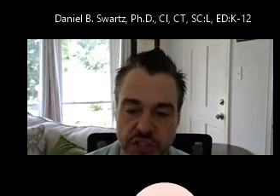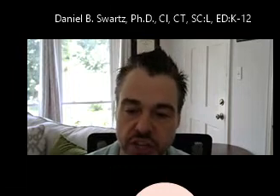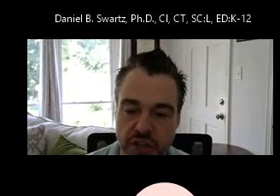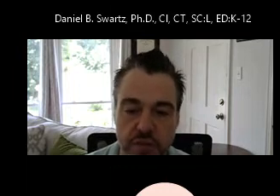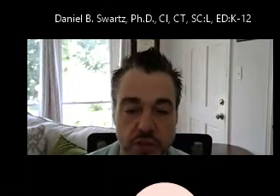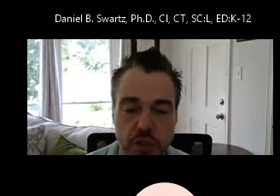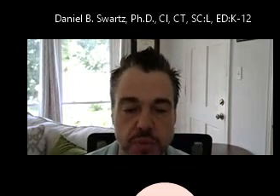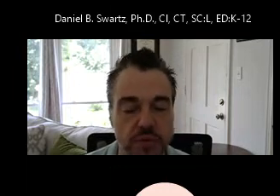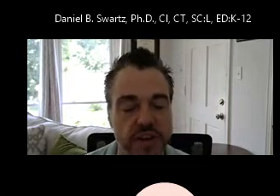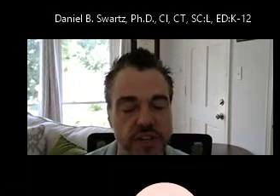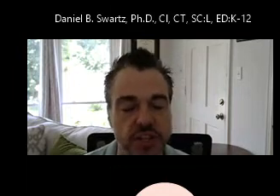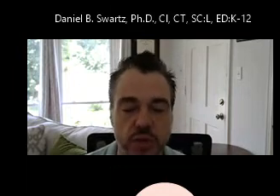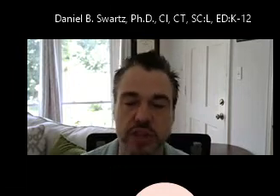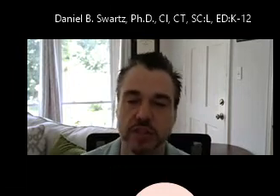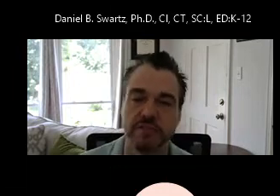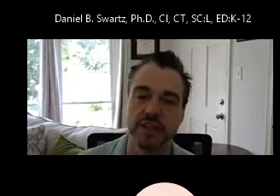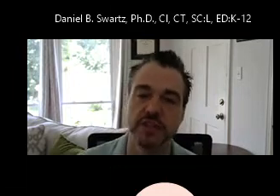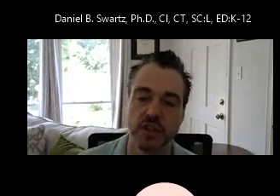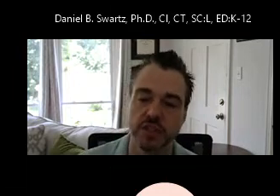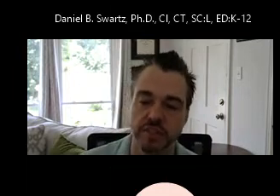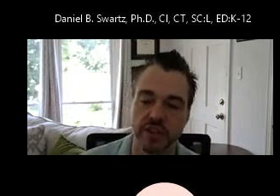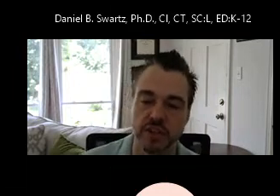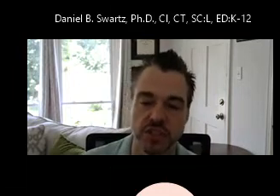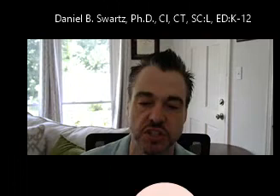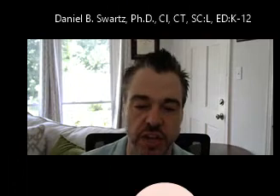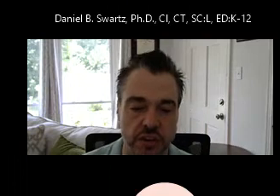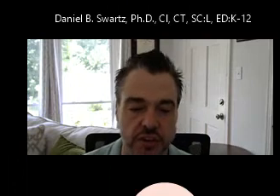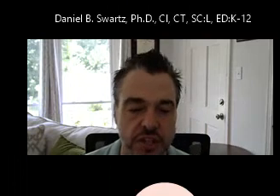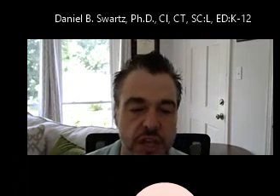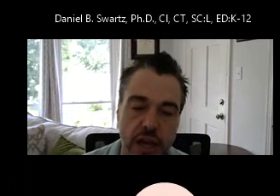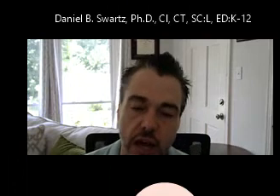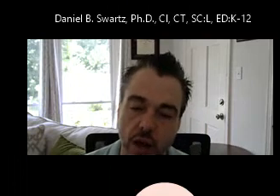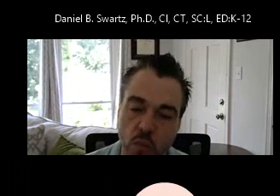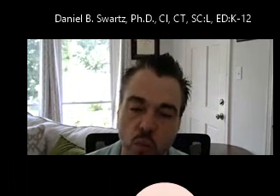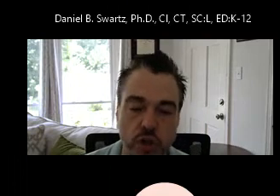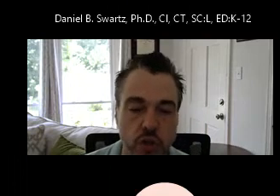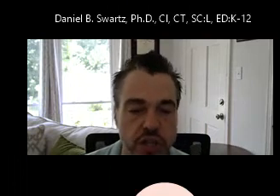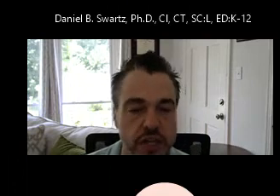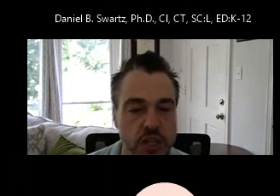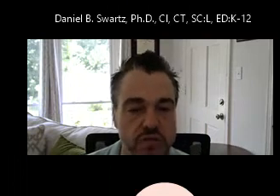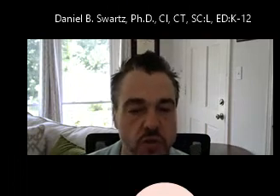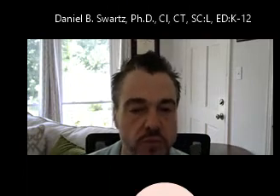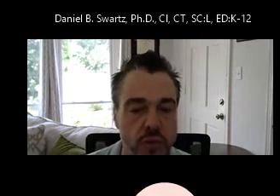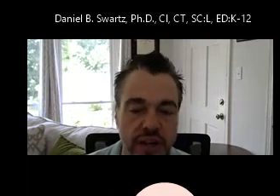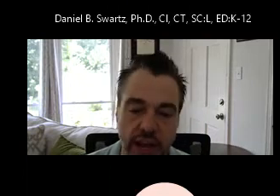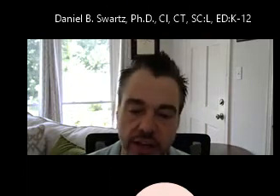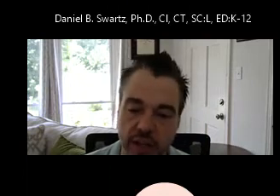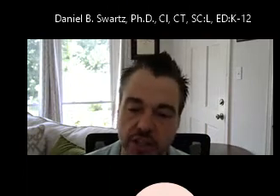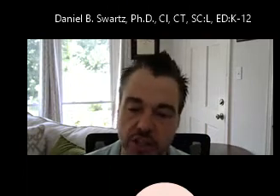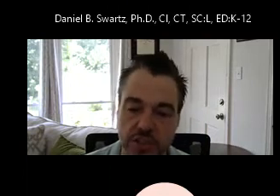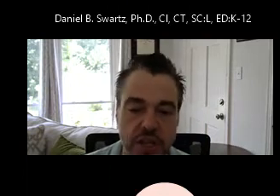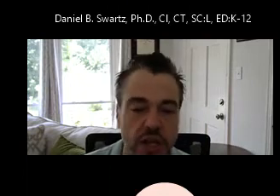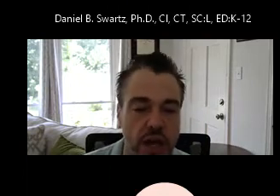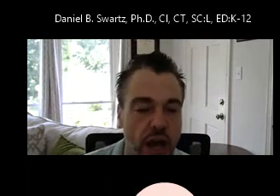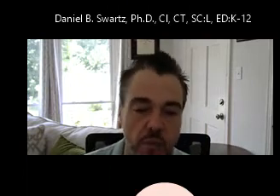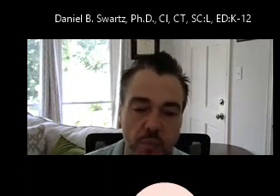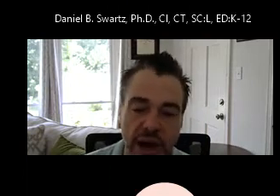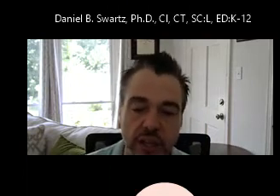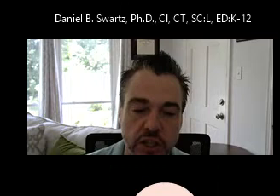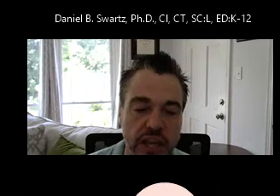salaries of professions within the FIT service definitions and standards. We'll use that to inform the rate